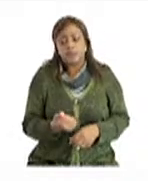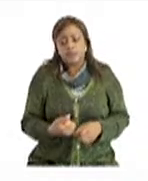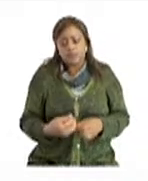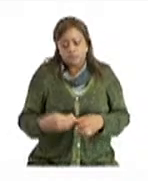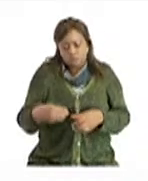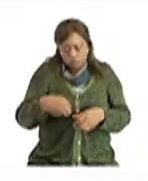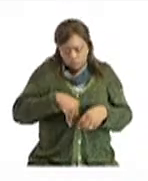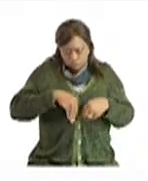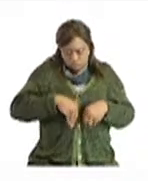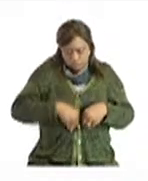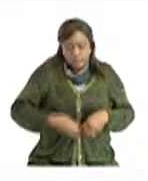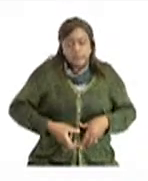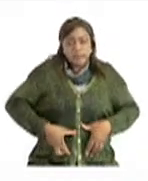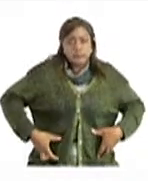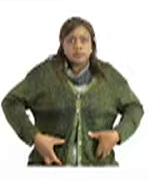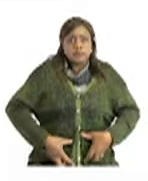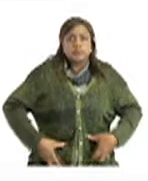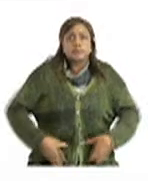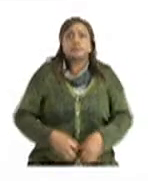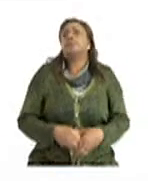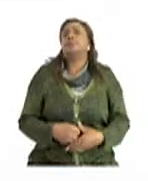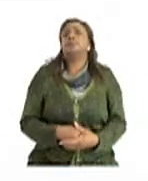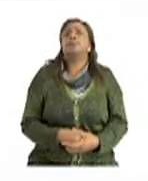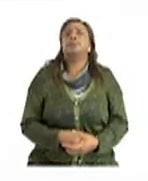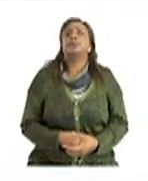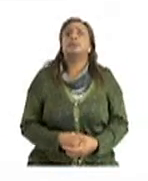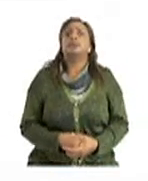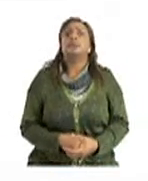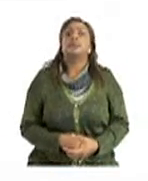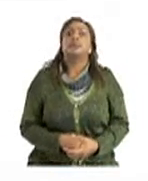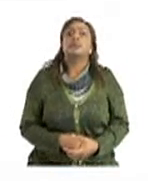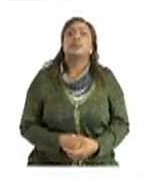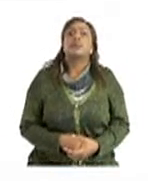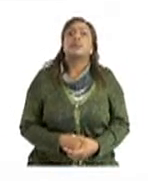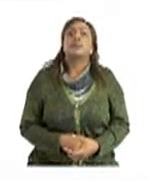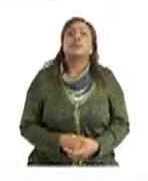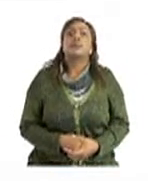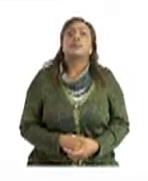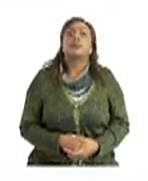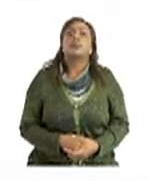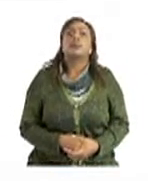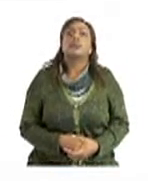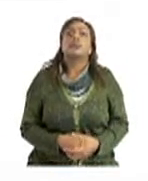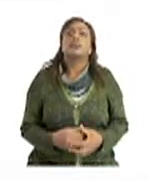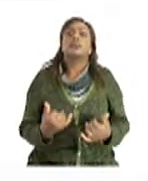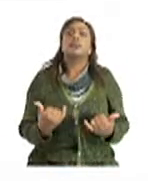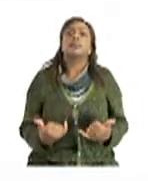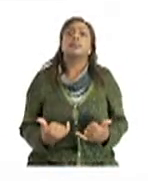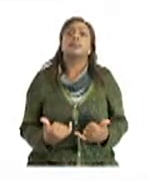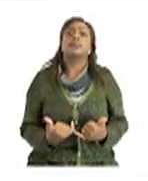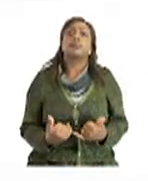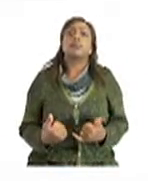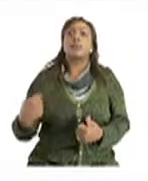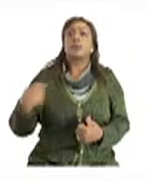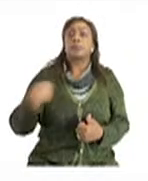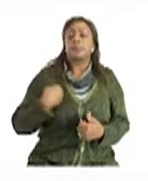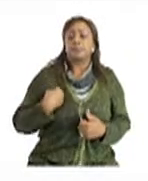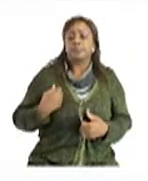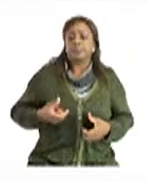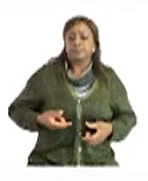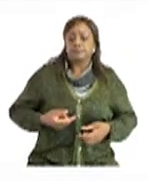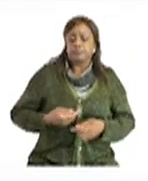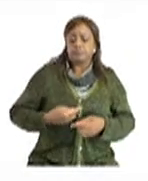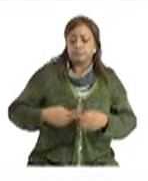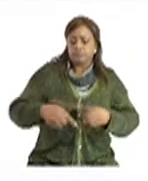be the only one visible from outside. Now, the male reproductive